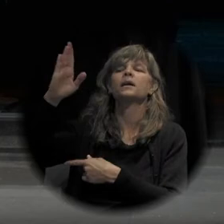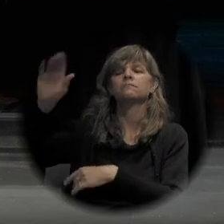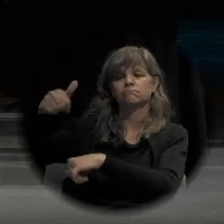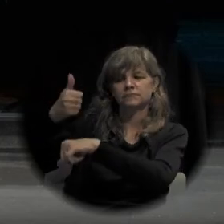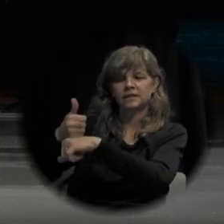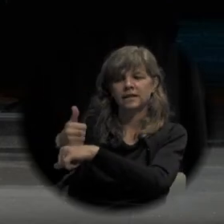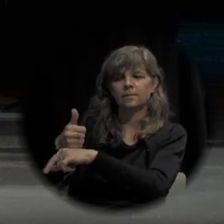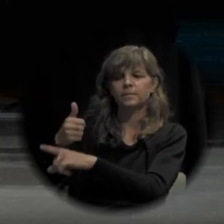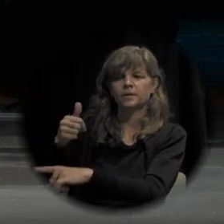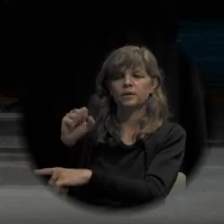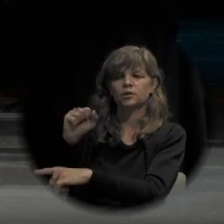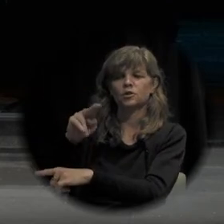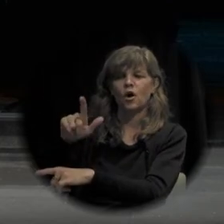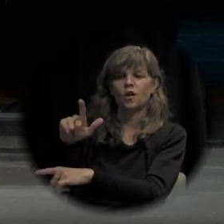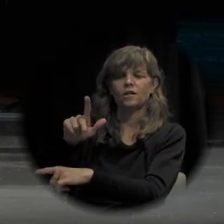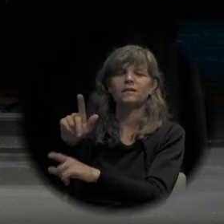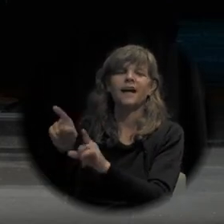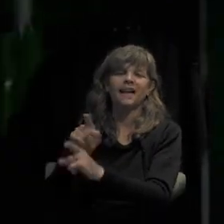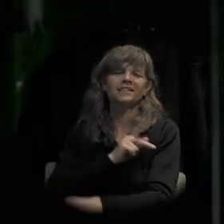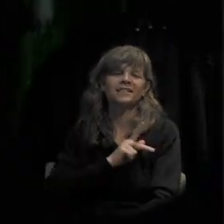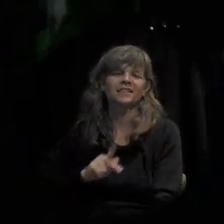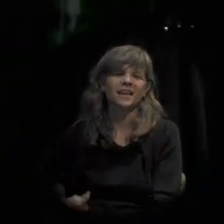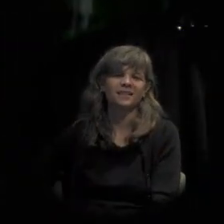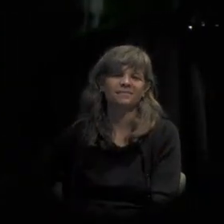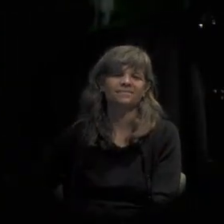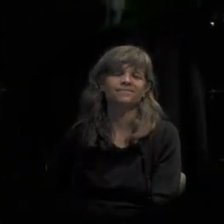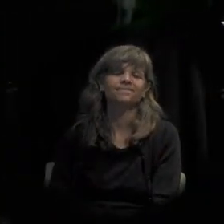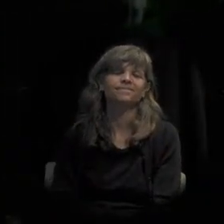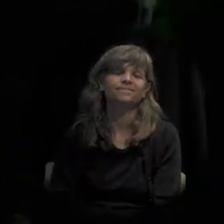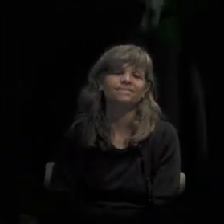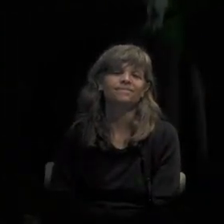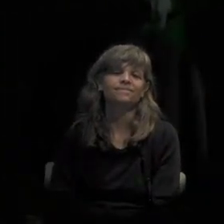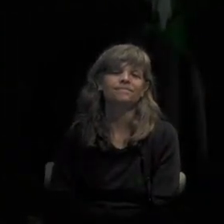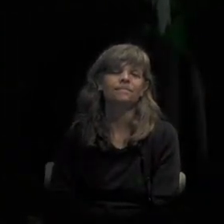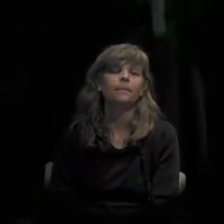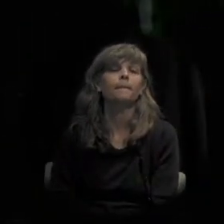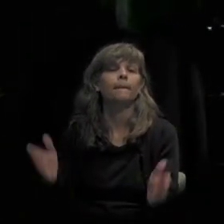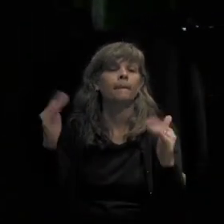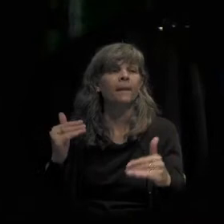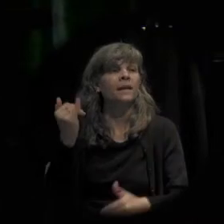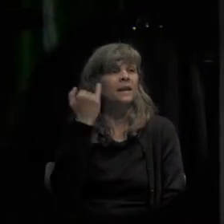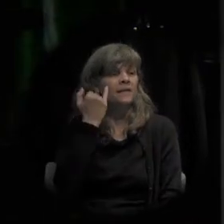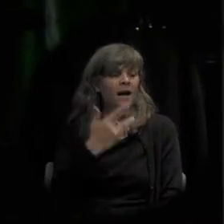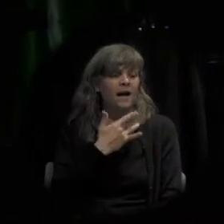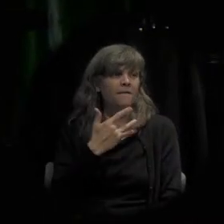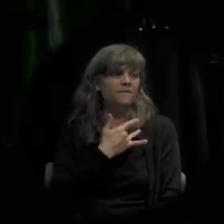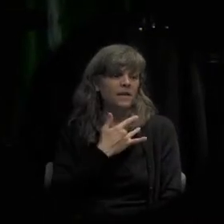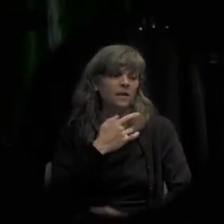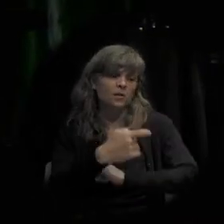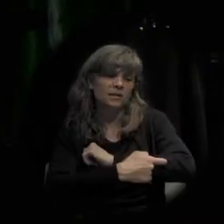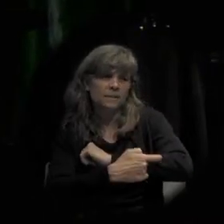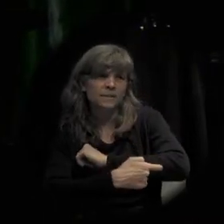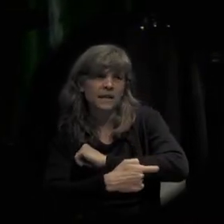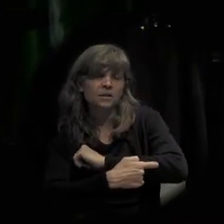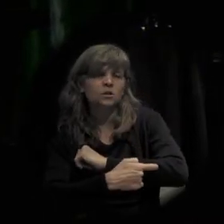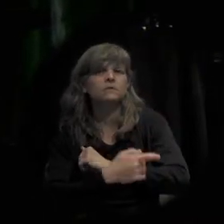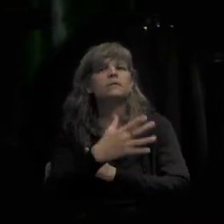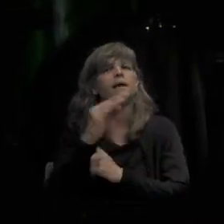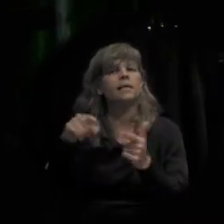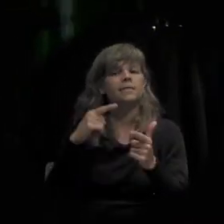stated what it is. When I'm making a choice and I'm tempted, how well do I know what God has already